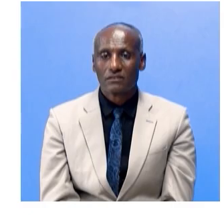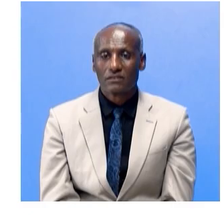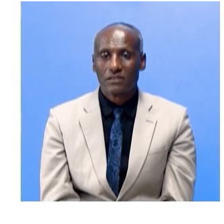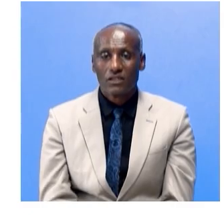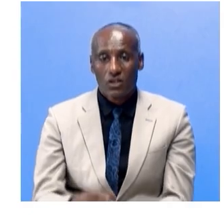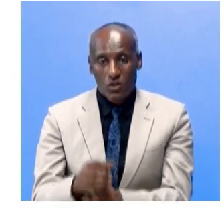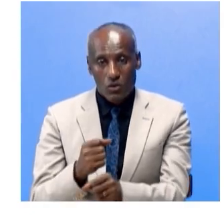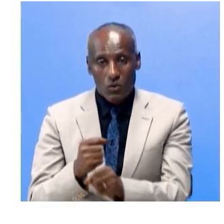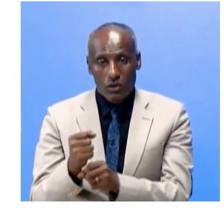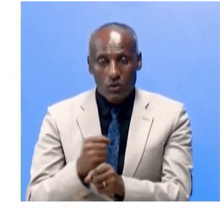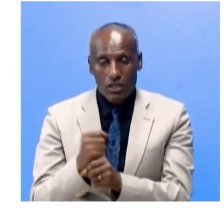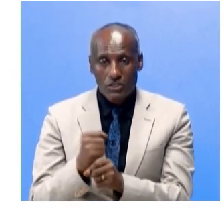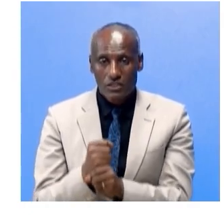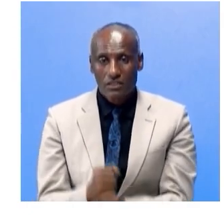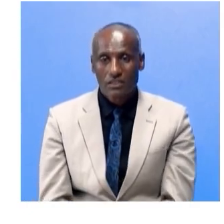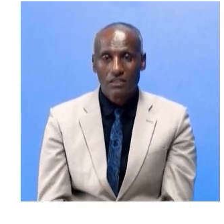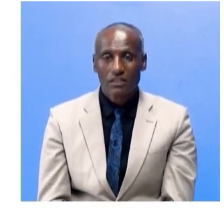wash